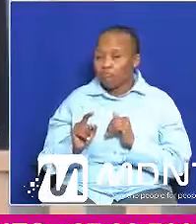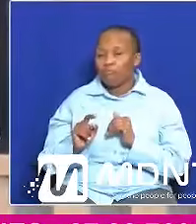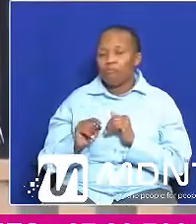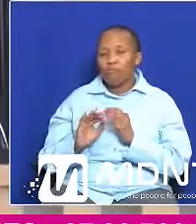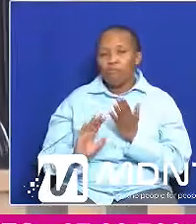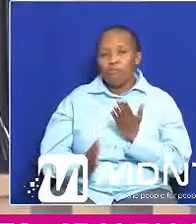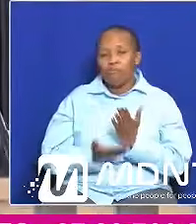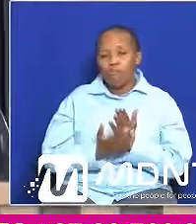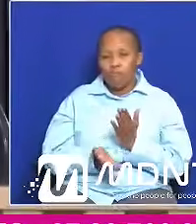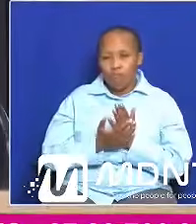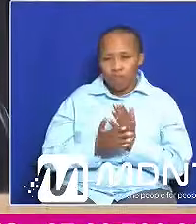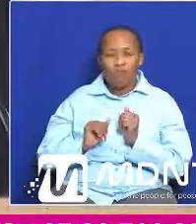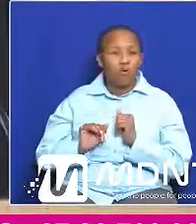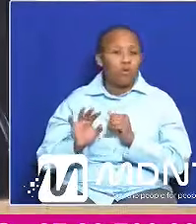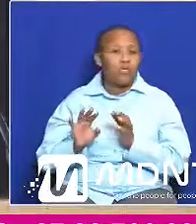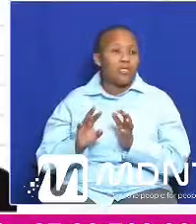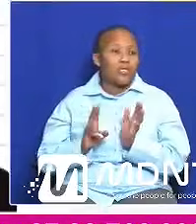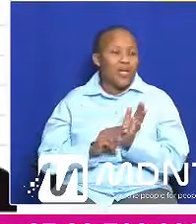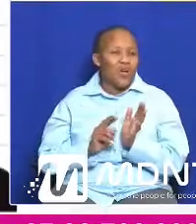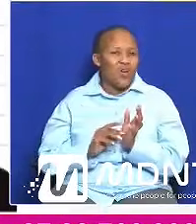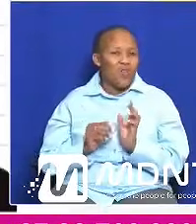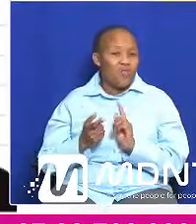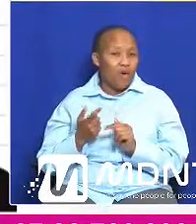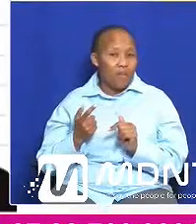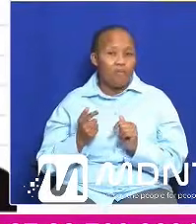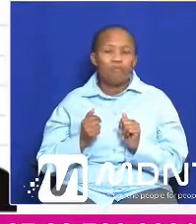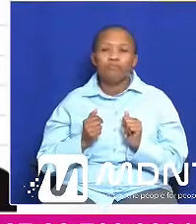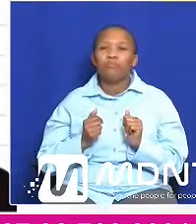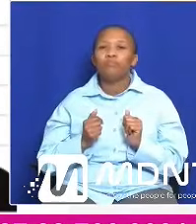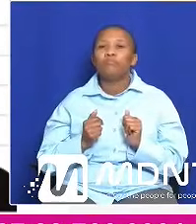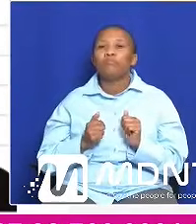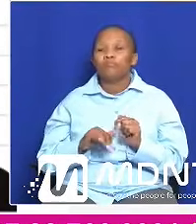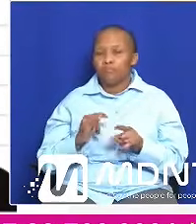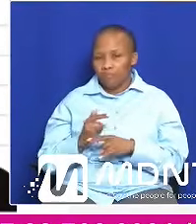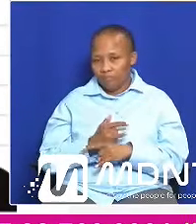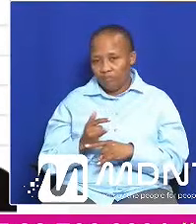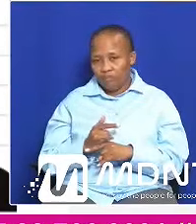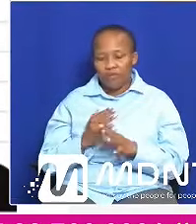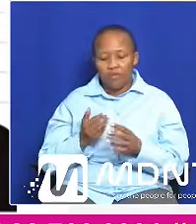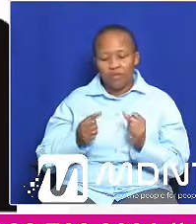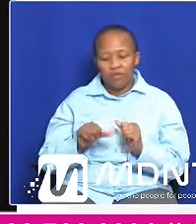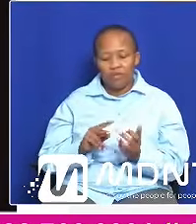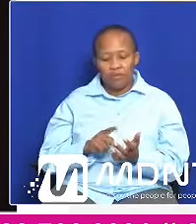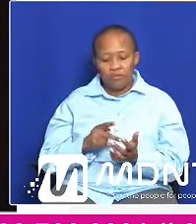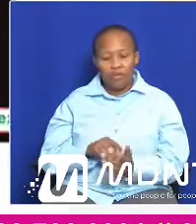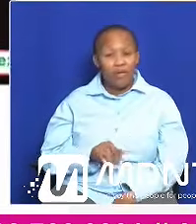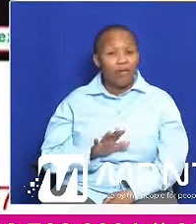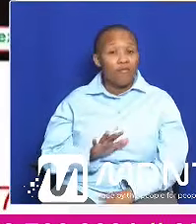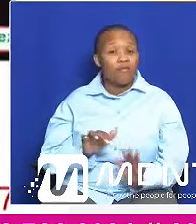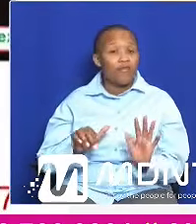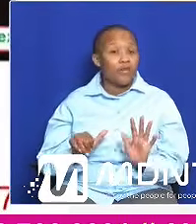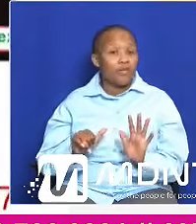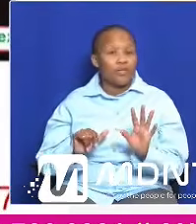we are about to go through. If you have regard to page 56, the Chair and Commissioners will note at